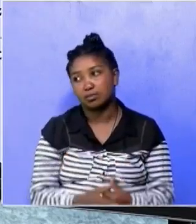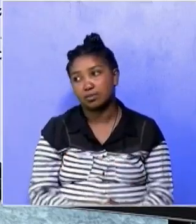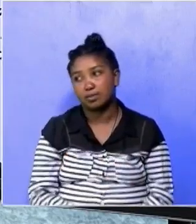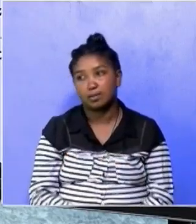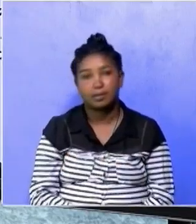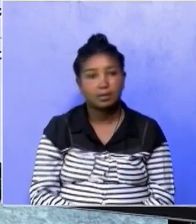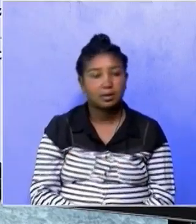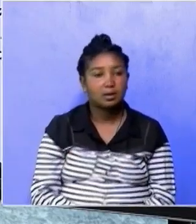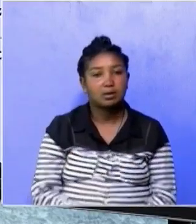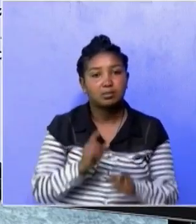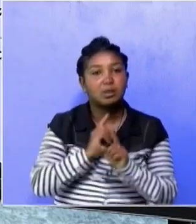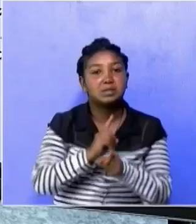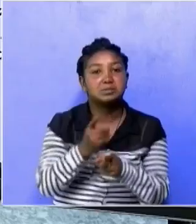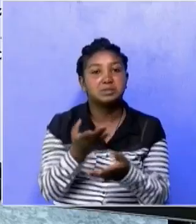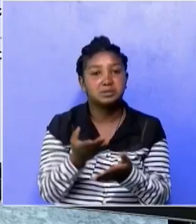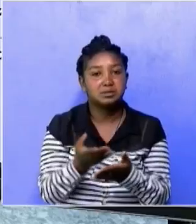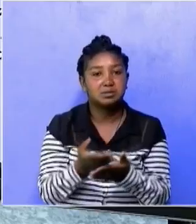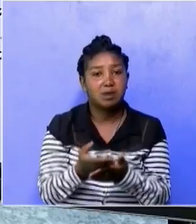If you reply that is